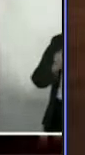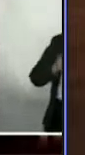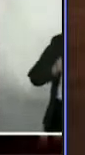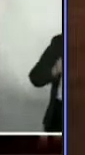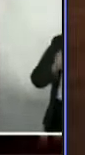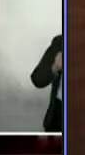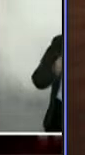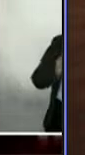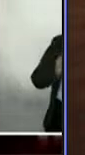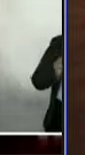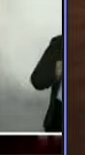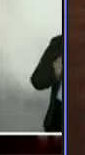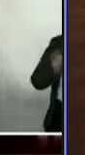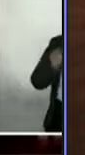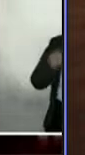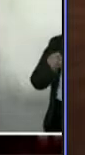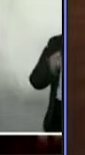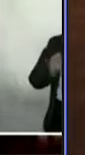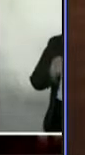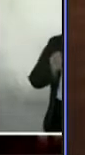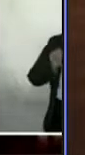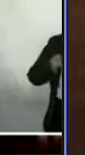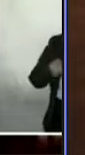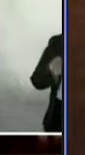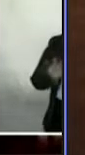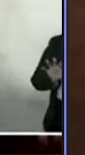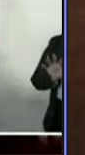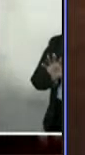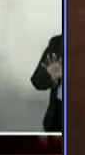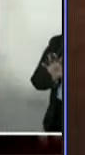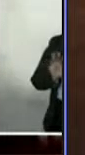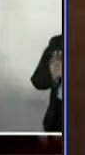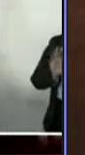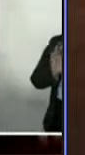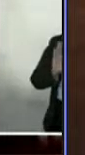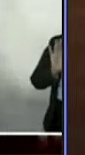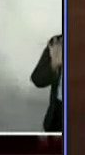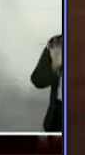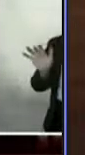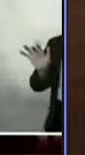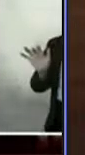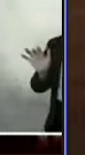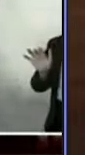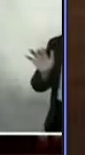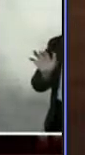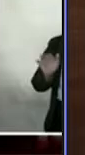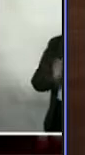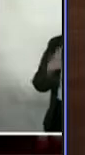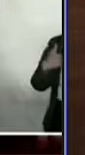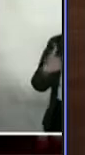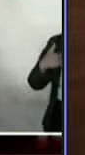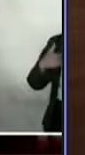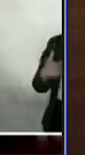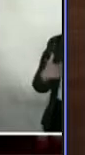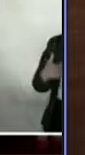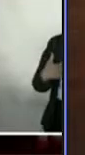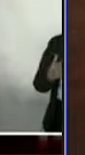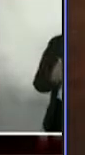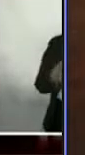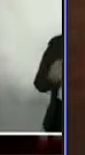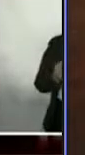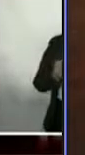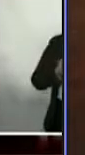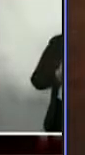South expansion of 6.5 billion, which will start to roll out. And last but not least, the